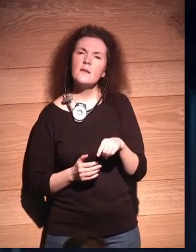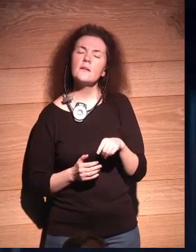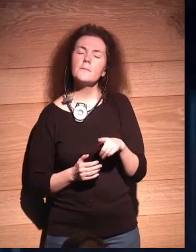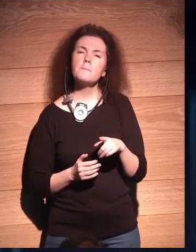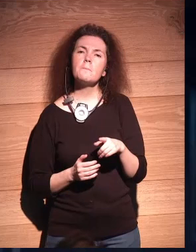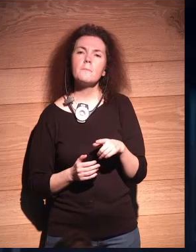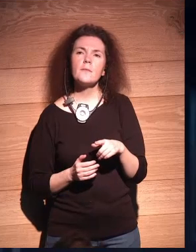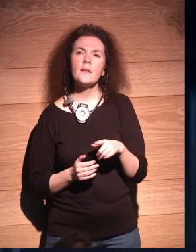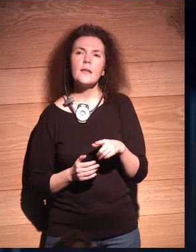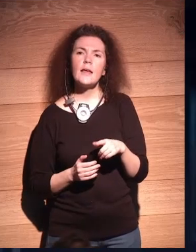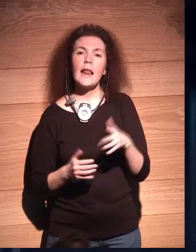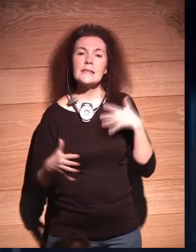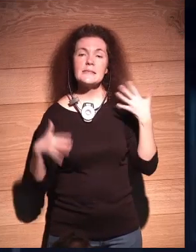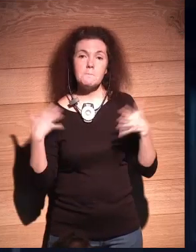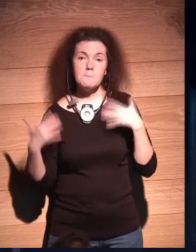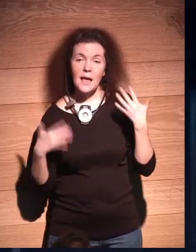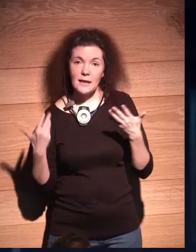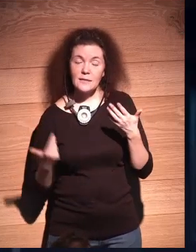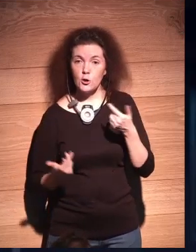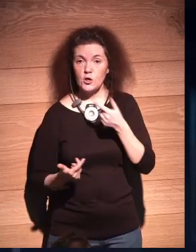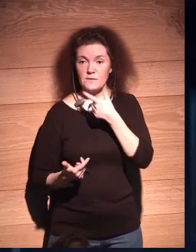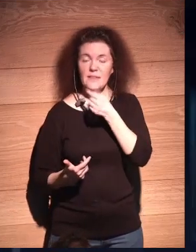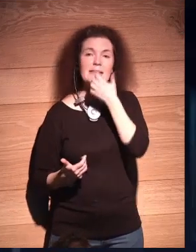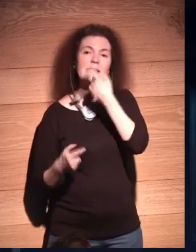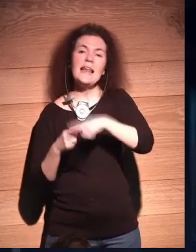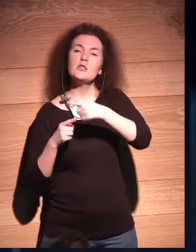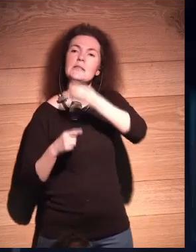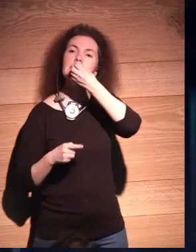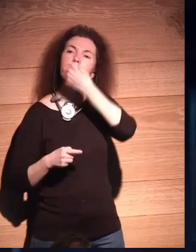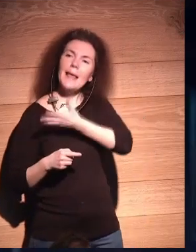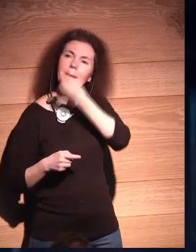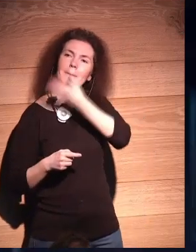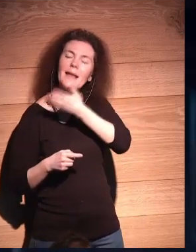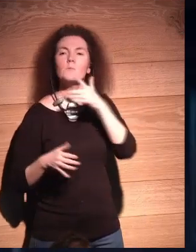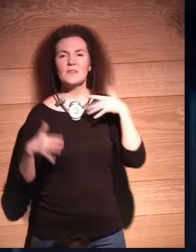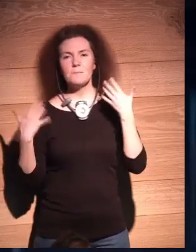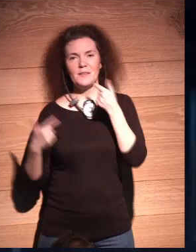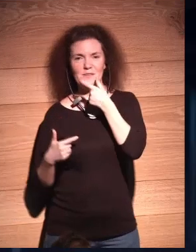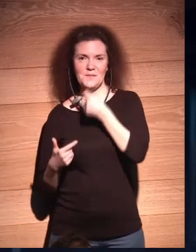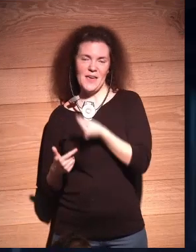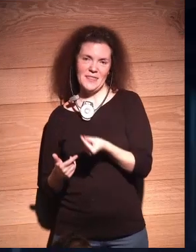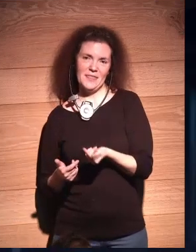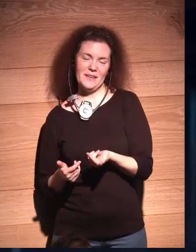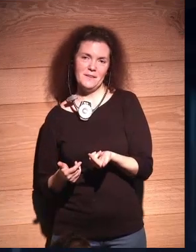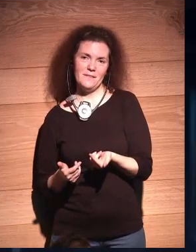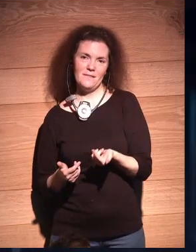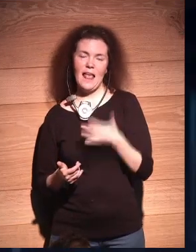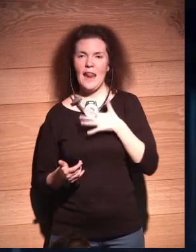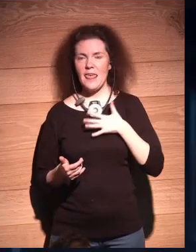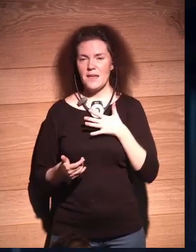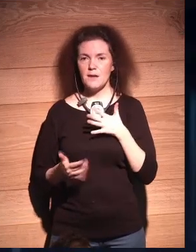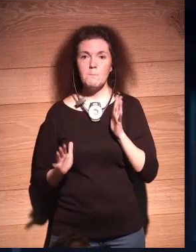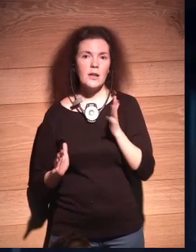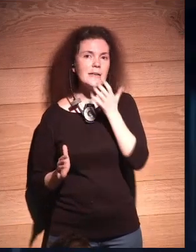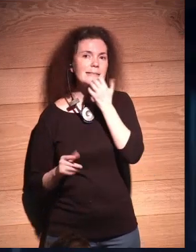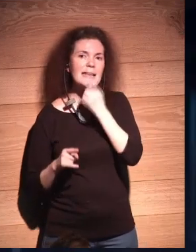going well. Mm-hmm. It's easy to be a nice person, but when things don't work out, this is when I like to watch